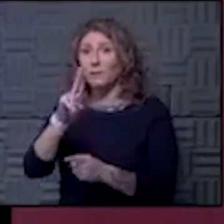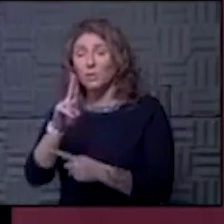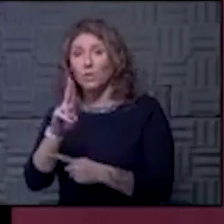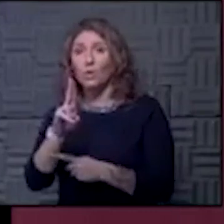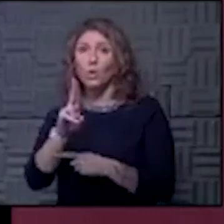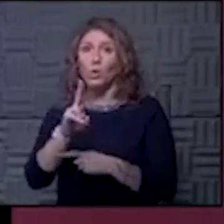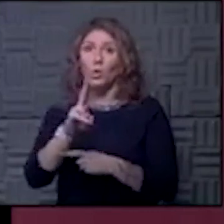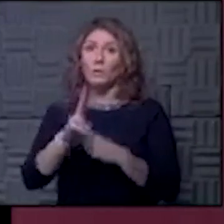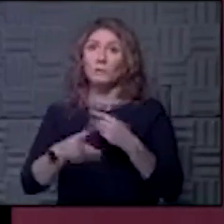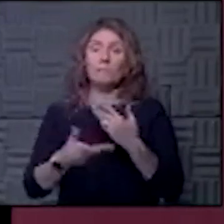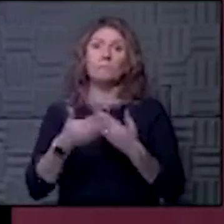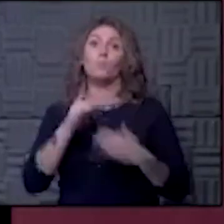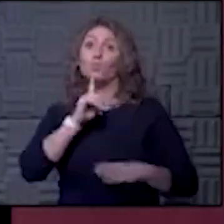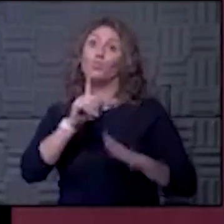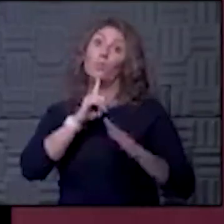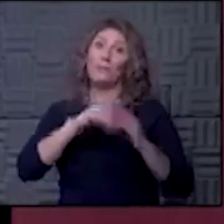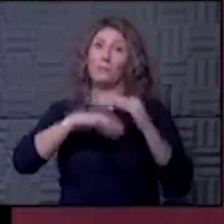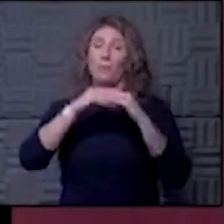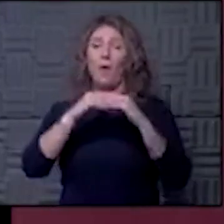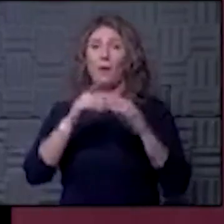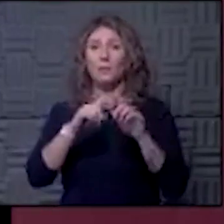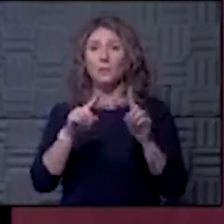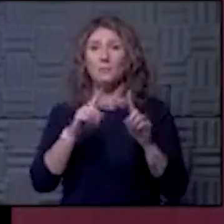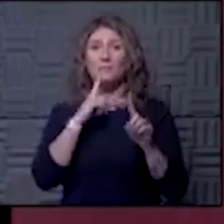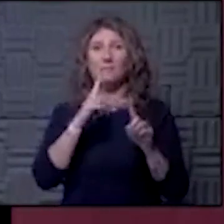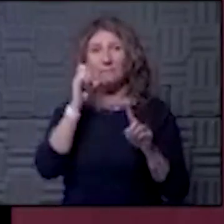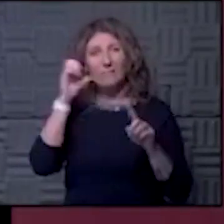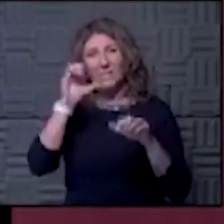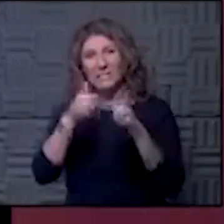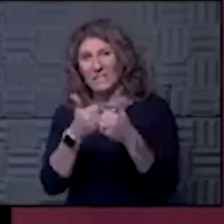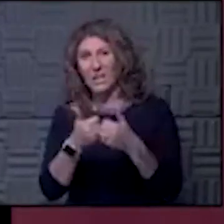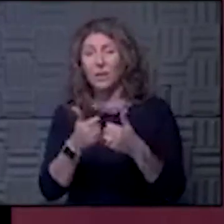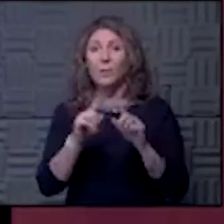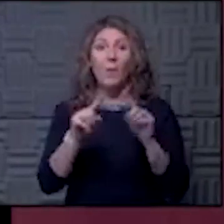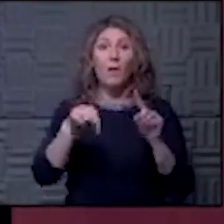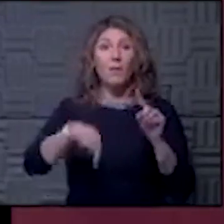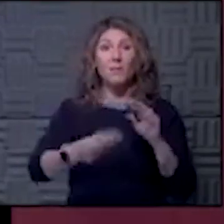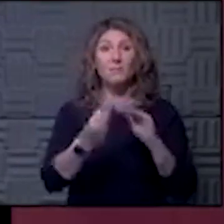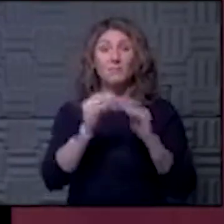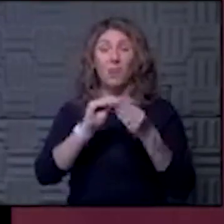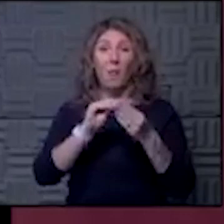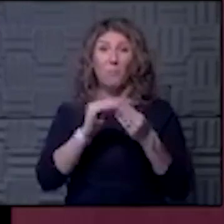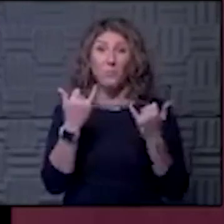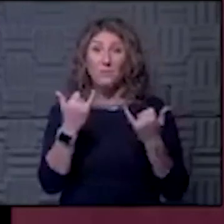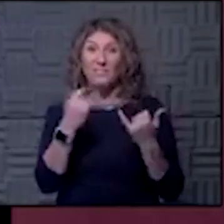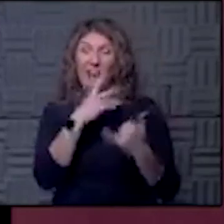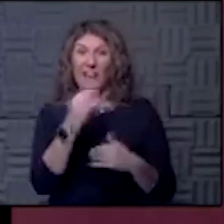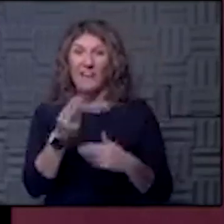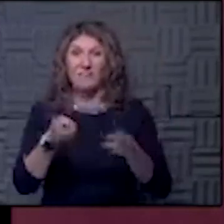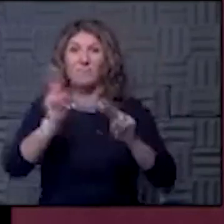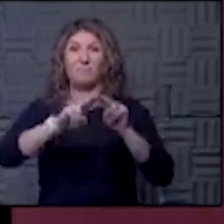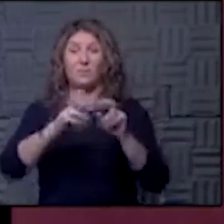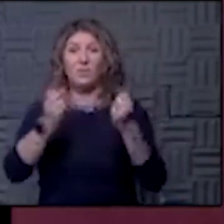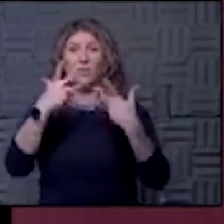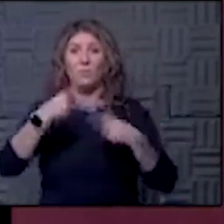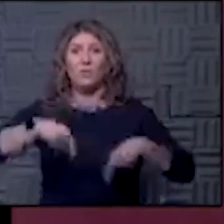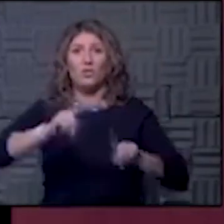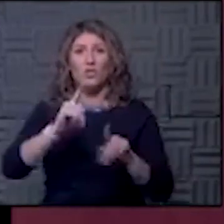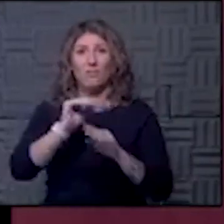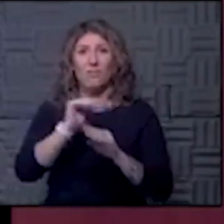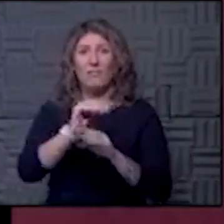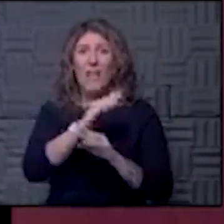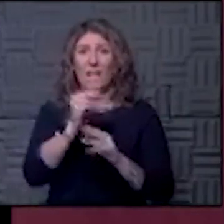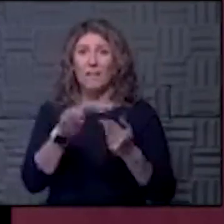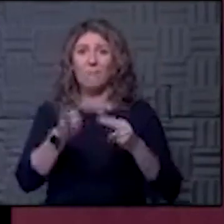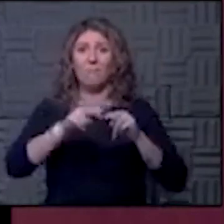challenge for us, but we still had some ICU beds yesterday. I don't know that number today because we popped up so much overnight yesterday by adding the 10 or